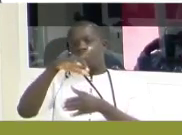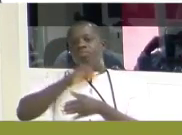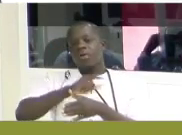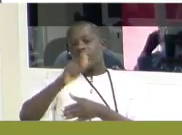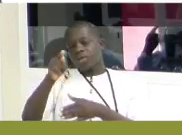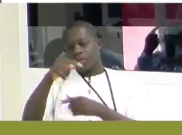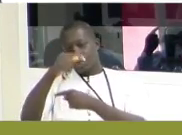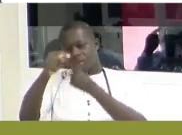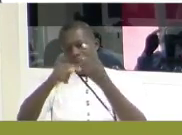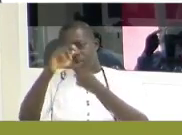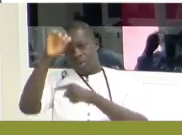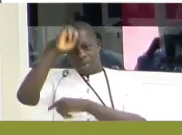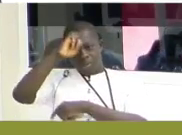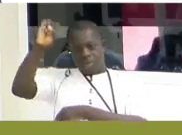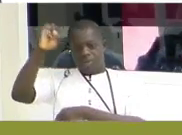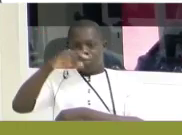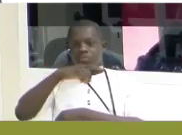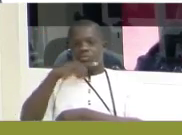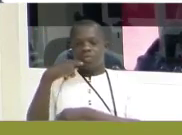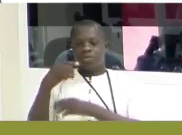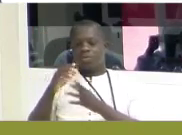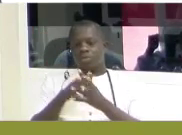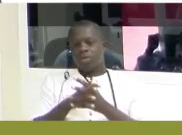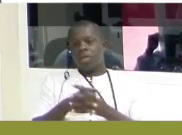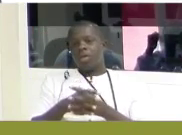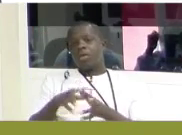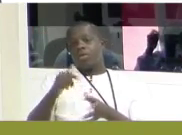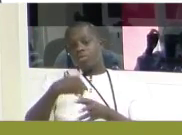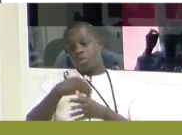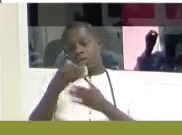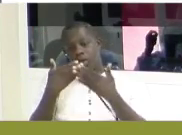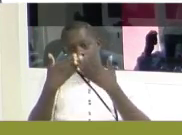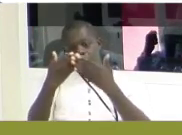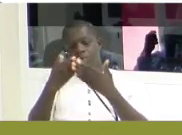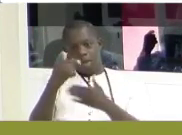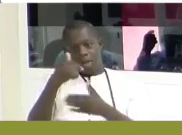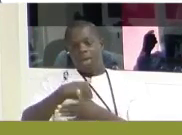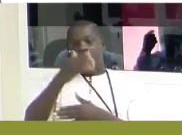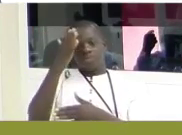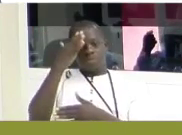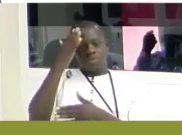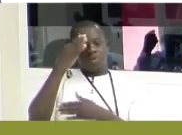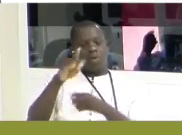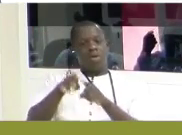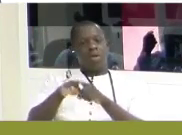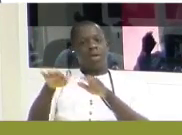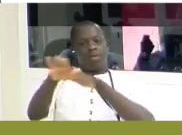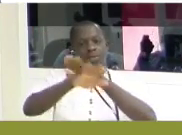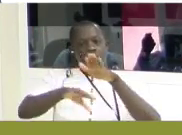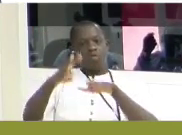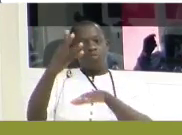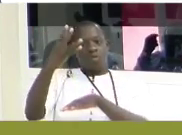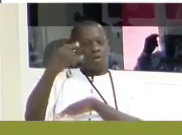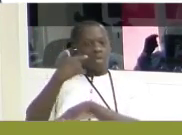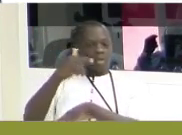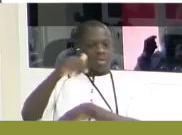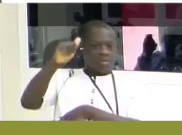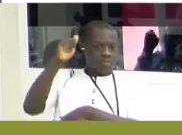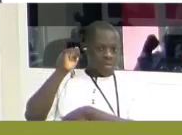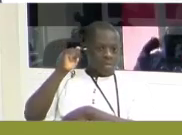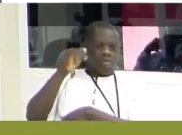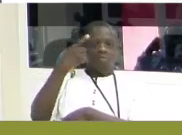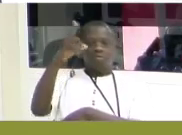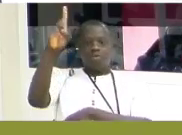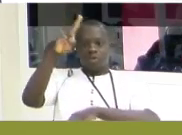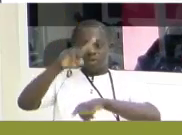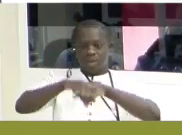So I told them that I knew about this website basically 4 days back. That was on a Saturday. But the first time